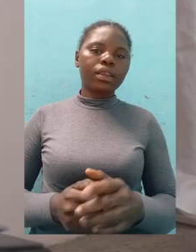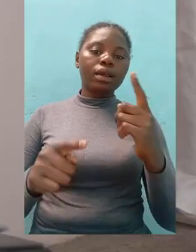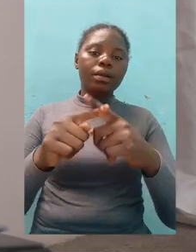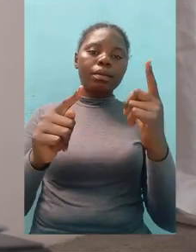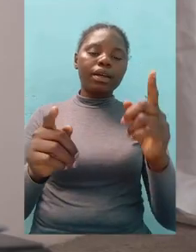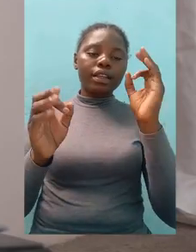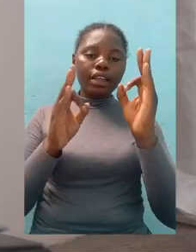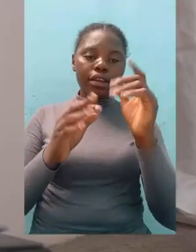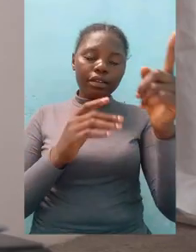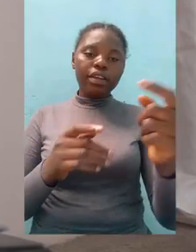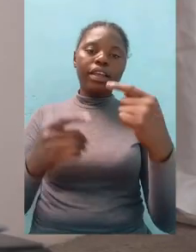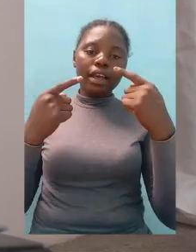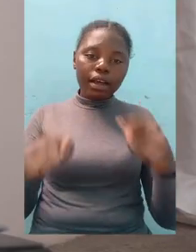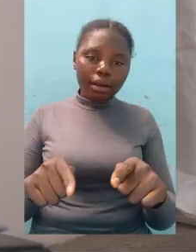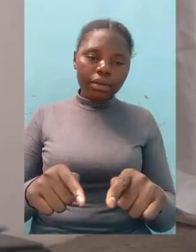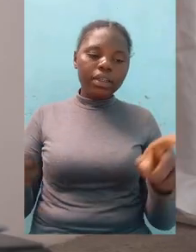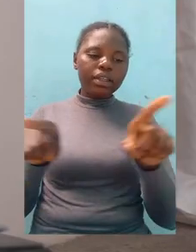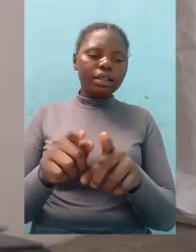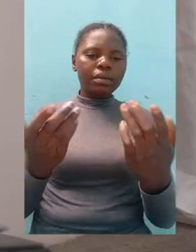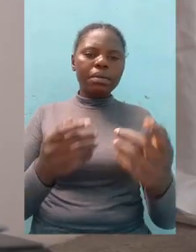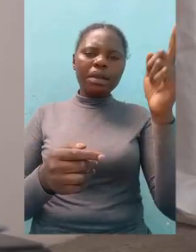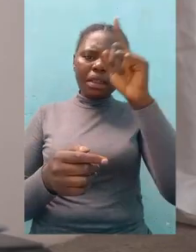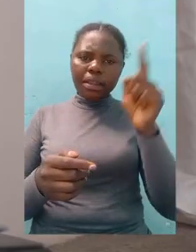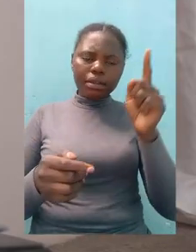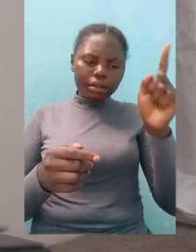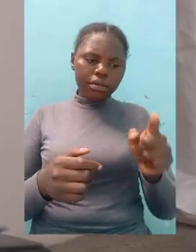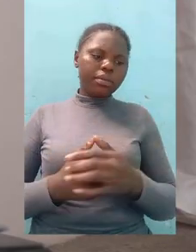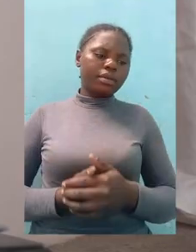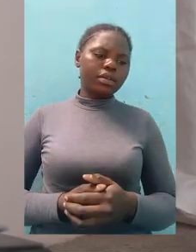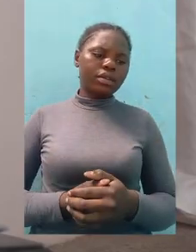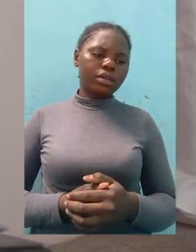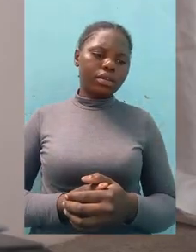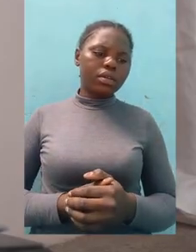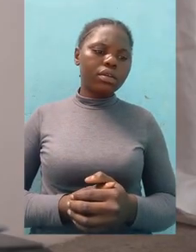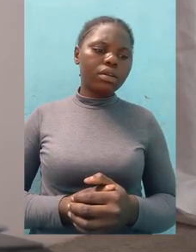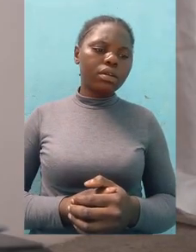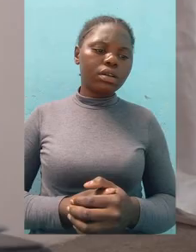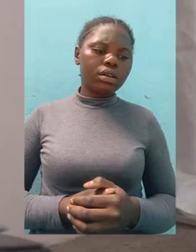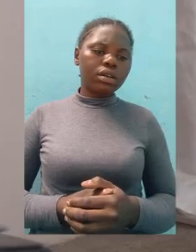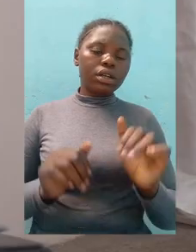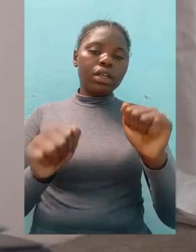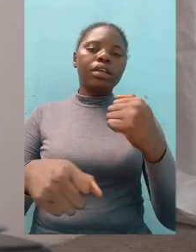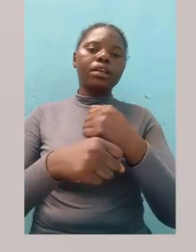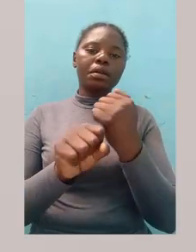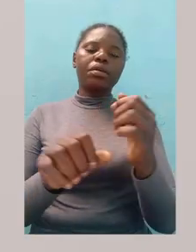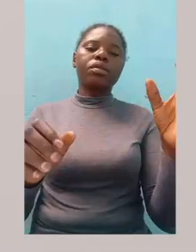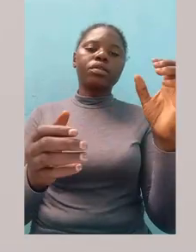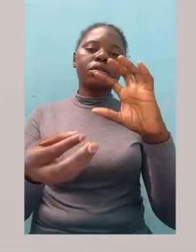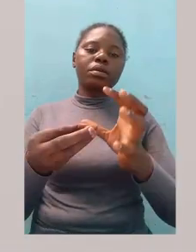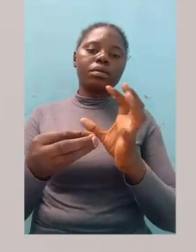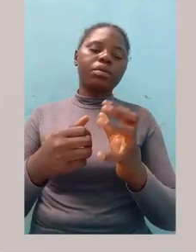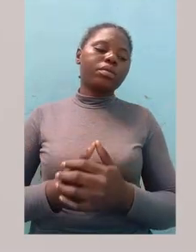But if it does happen, this thunderstorm is going to be really severe in terms of impact. It's going to cause lots of problems. So